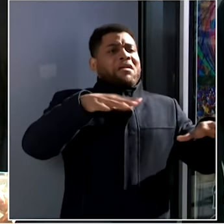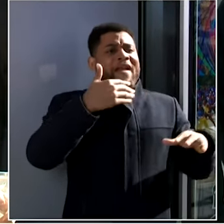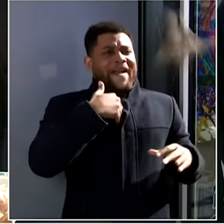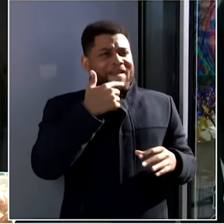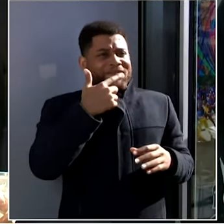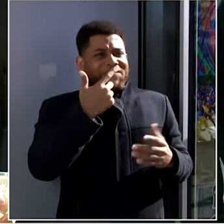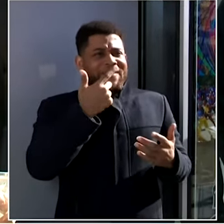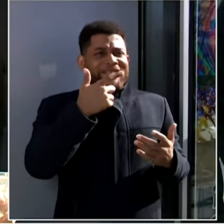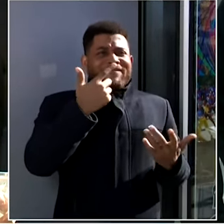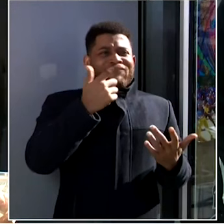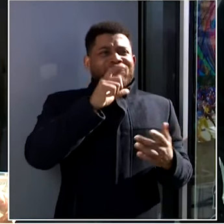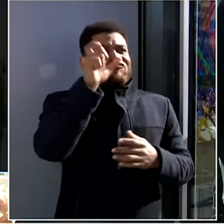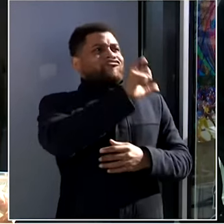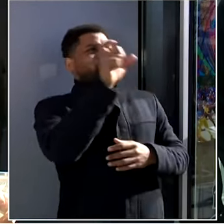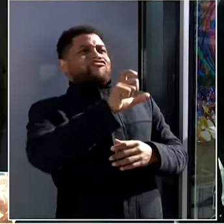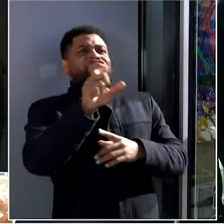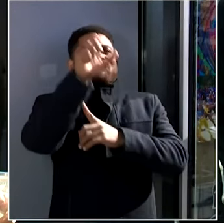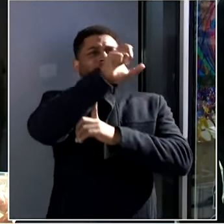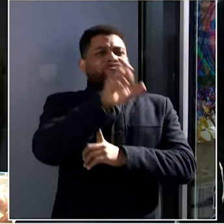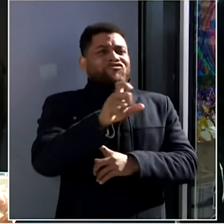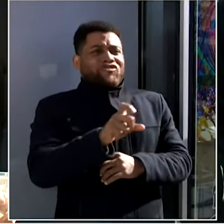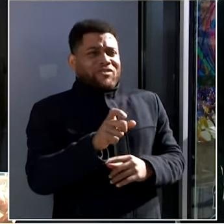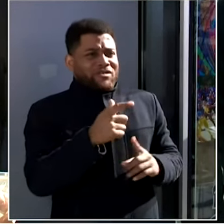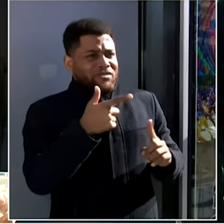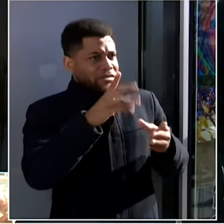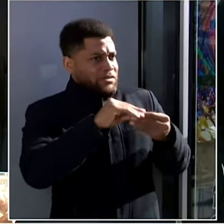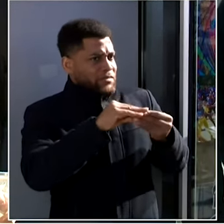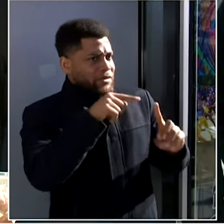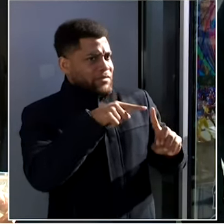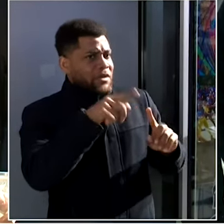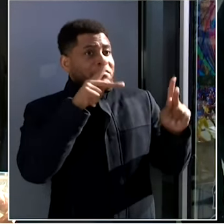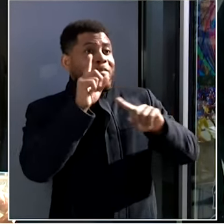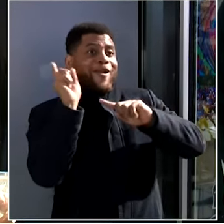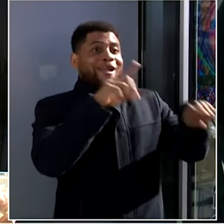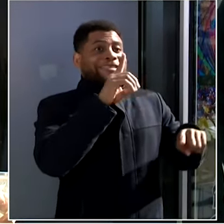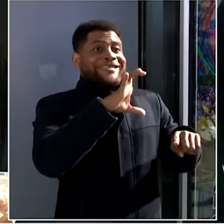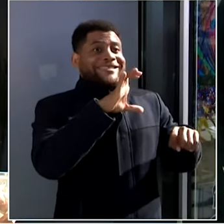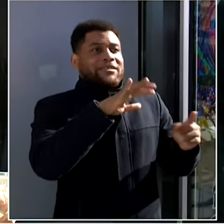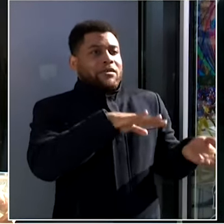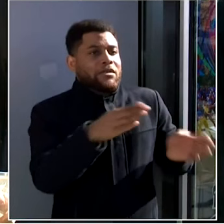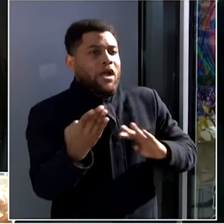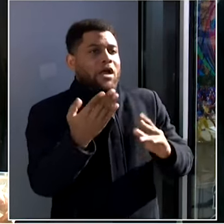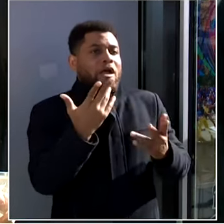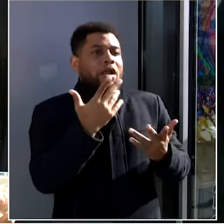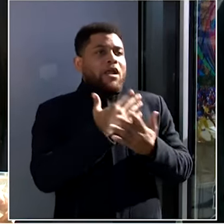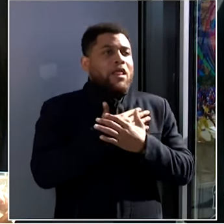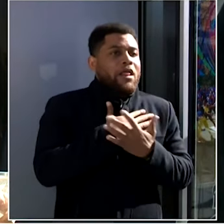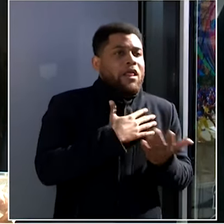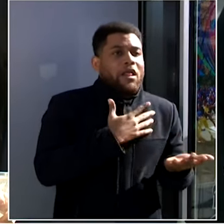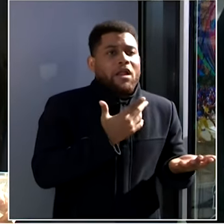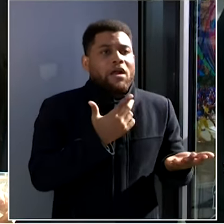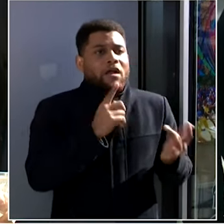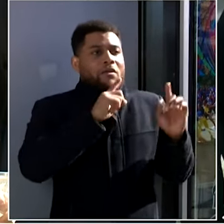in a casket. And you just talked about the incorrect perception about downtown, about people coming down here. What about now this